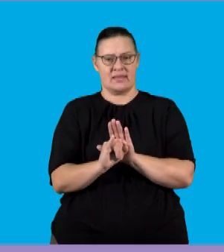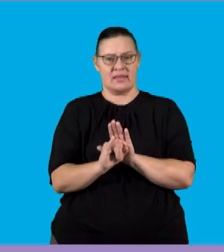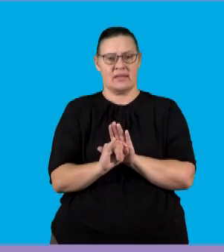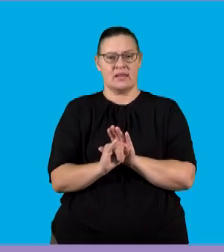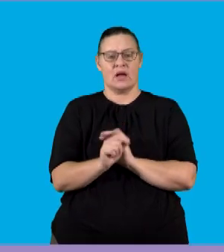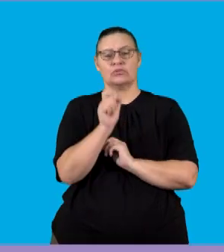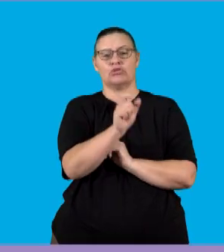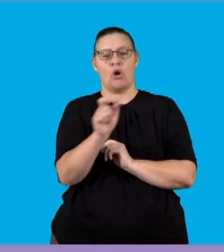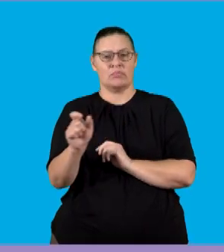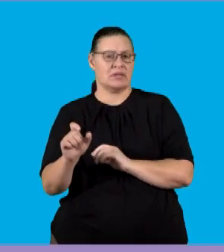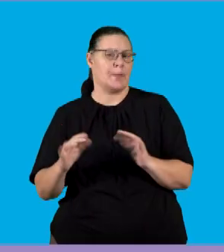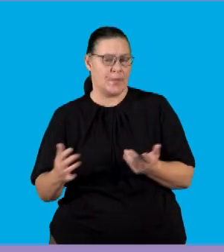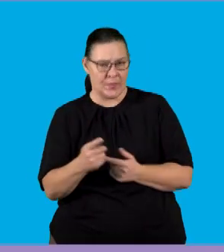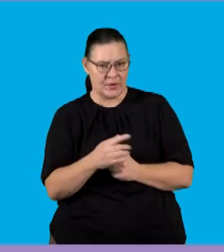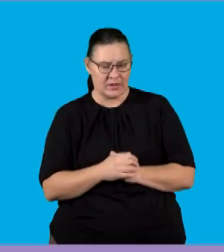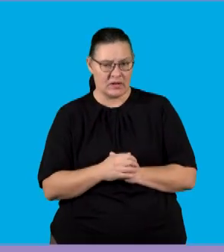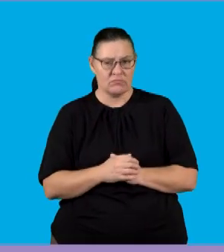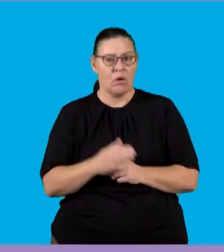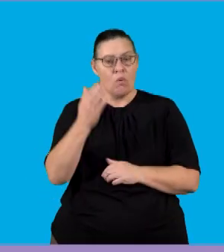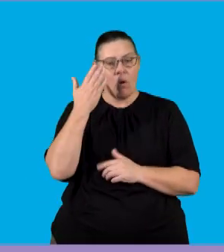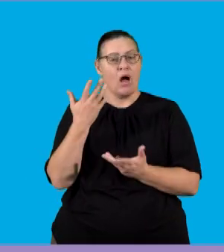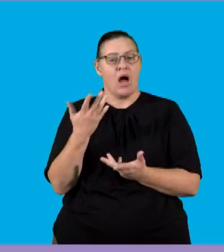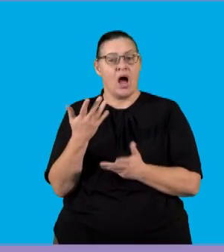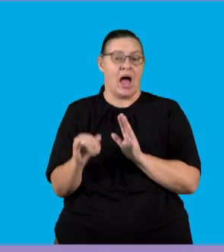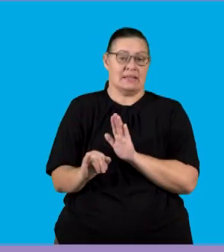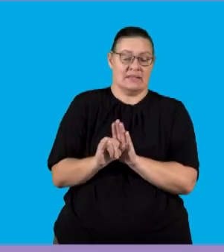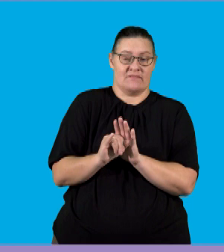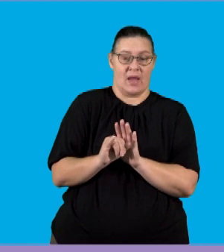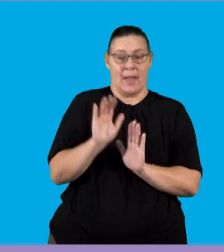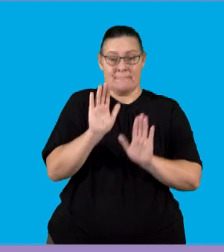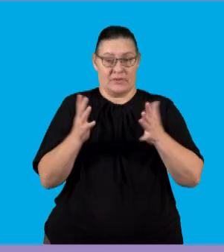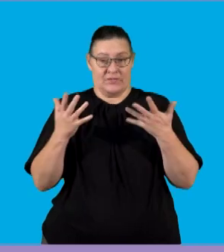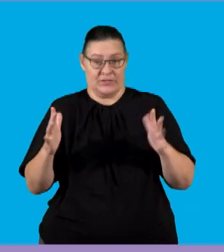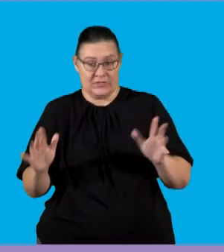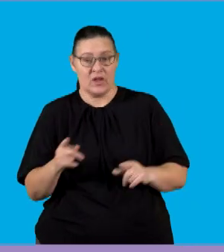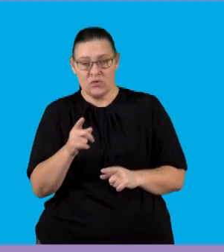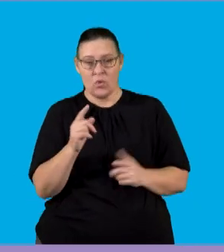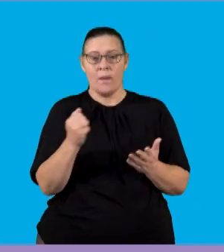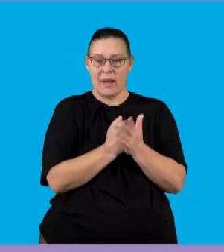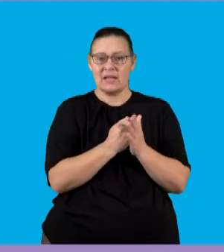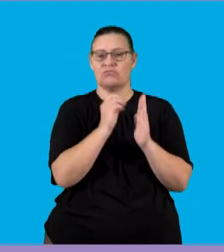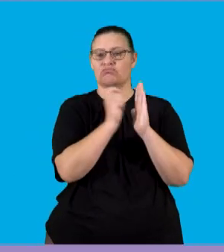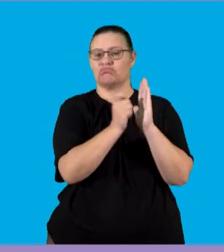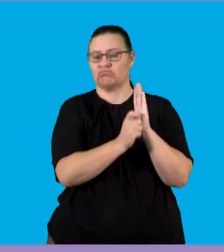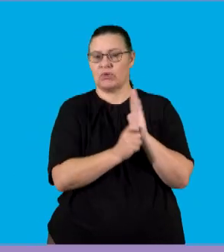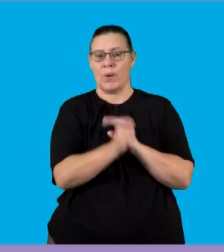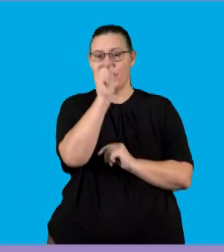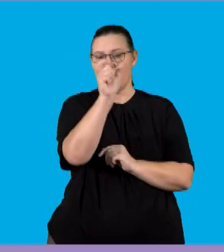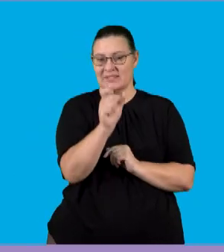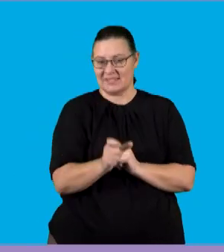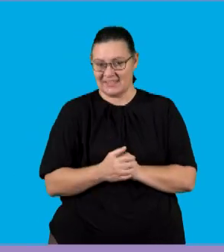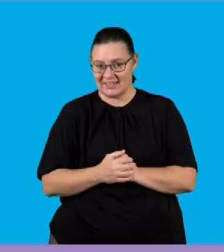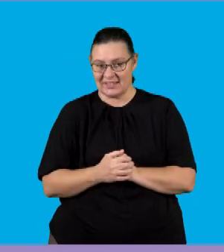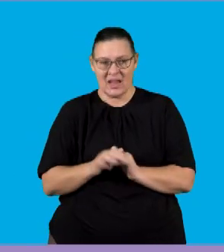the 3 terms in a question. So now that we've identified this pattern, we are required to write it in